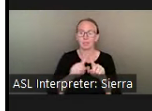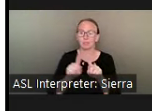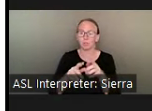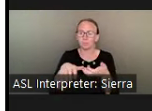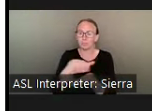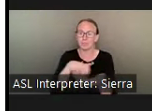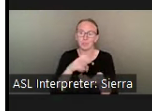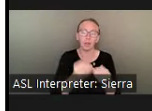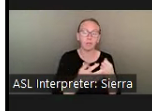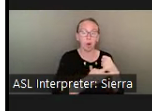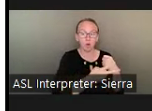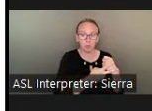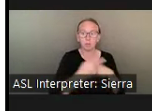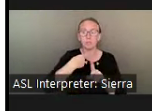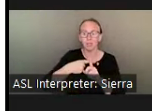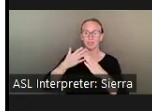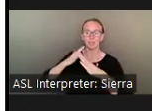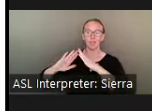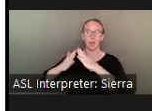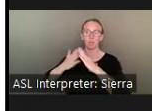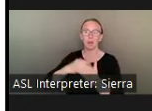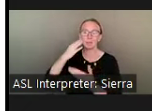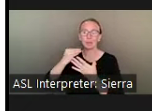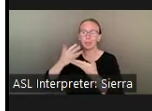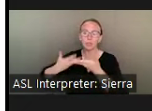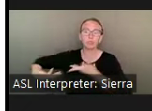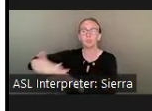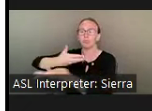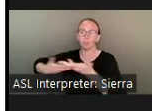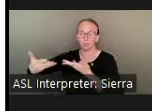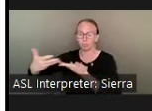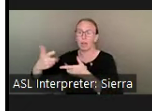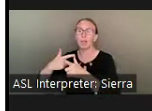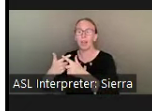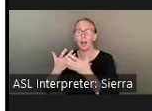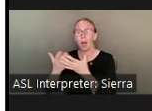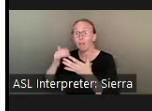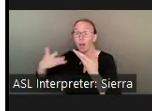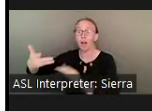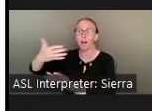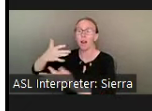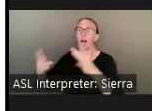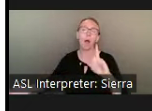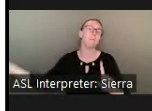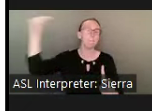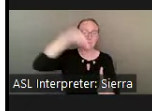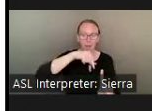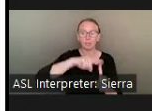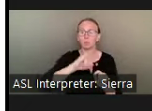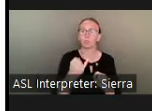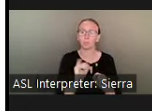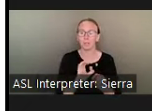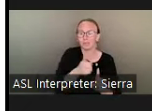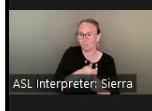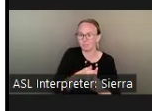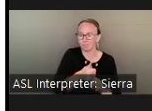interacting with around town. And then some of it kind of ended up coming back to Castle. So the left was a photo I found in